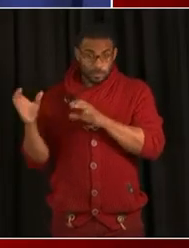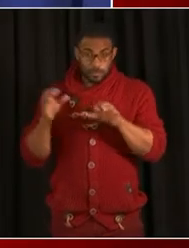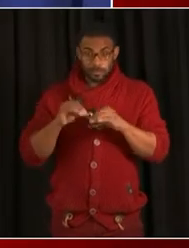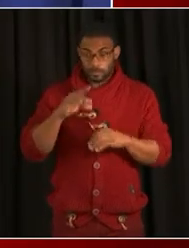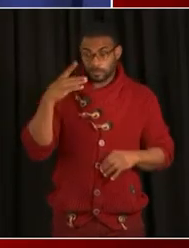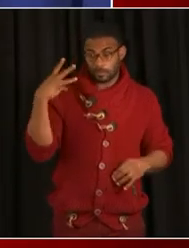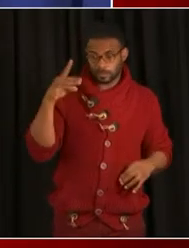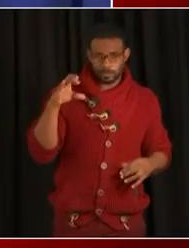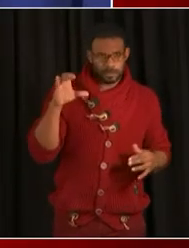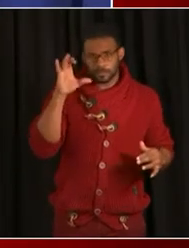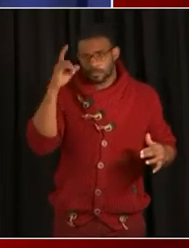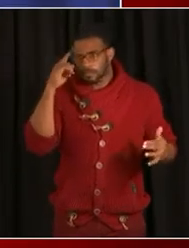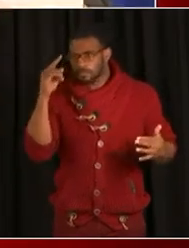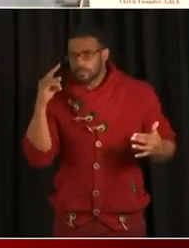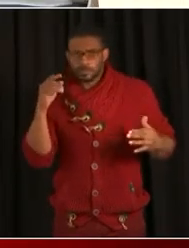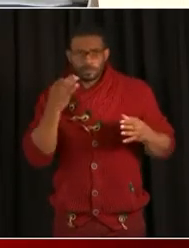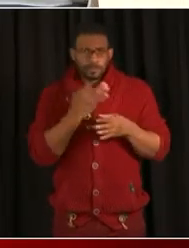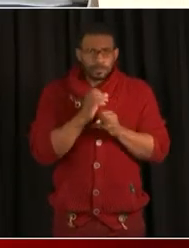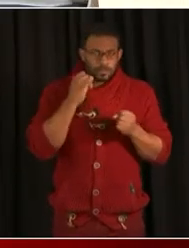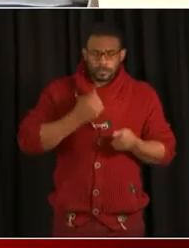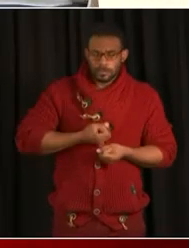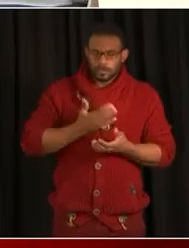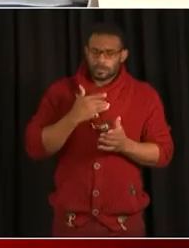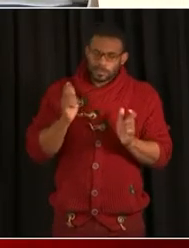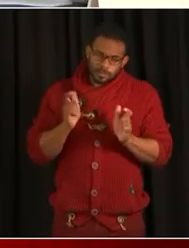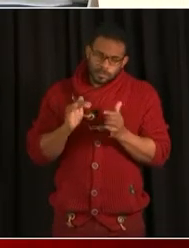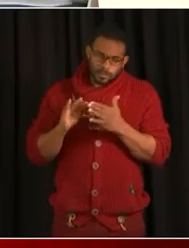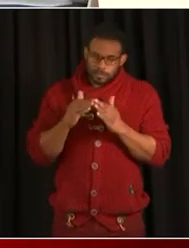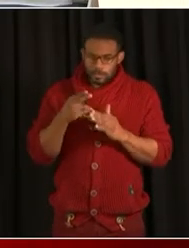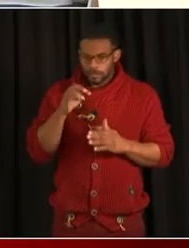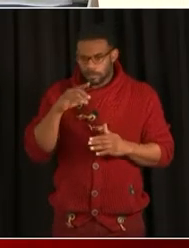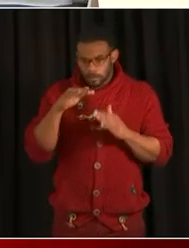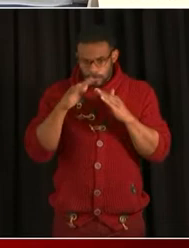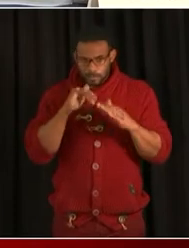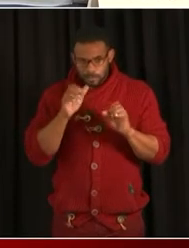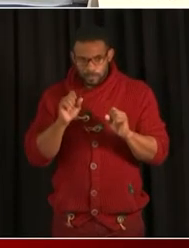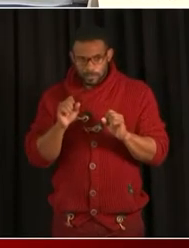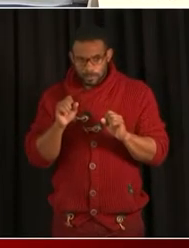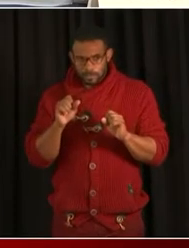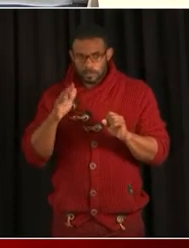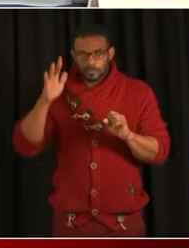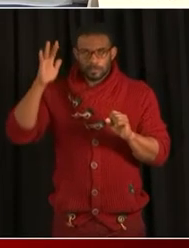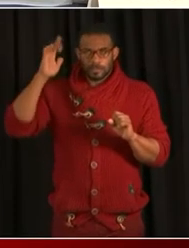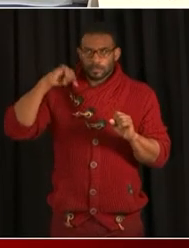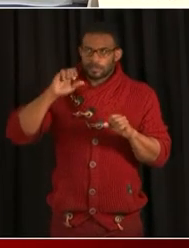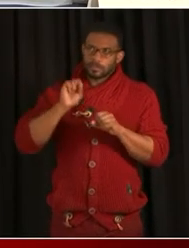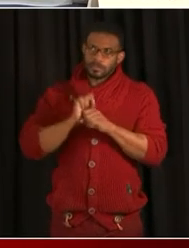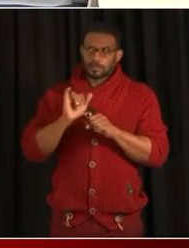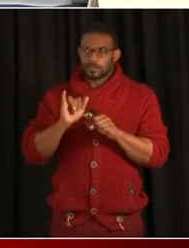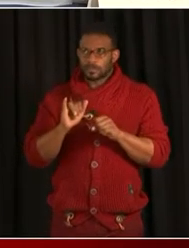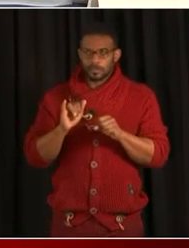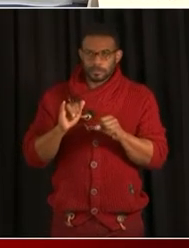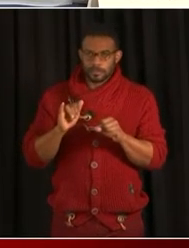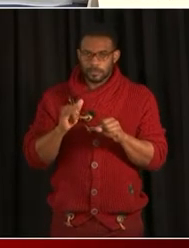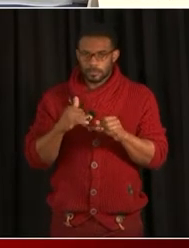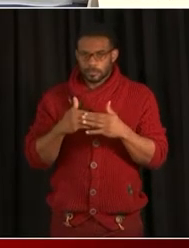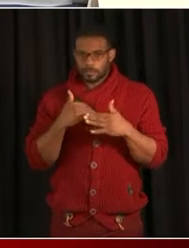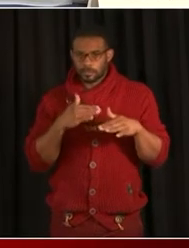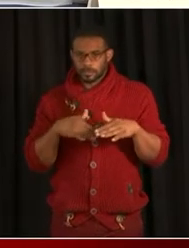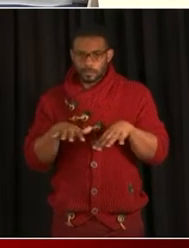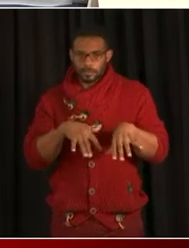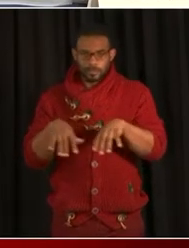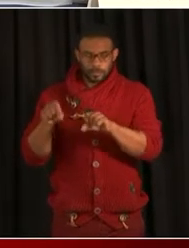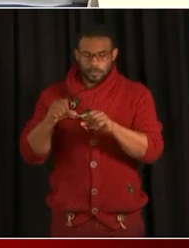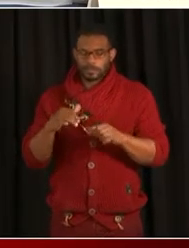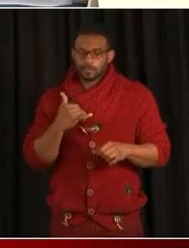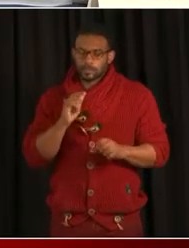in D.C. really looking for freedom of expression. We had a very small townhouse that we were able, back then when Adams Morgan, this was